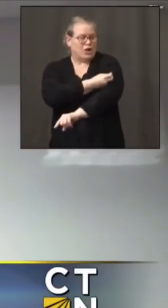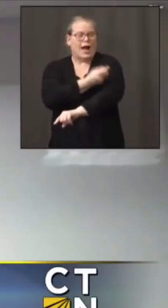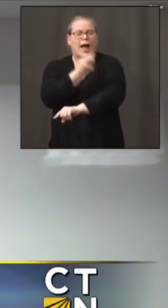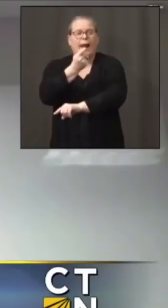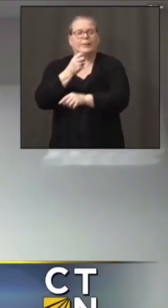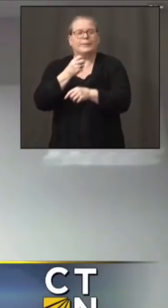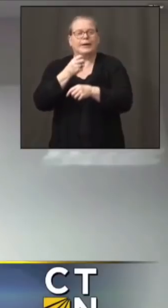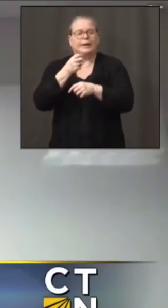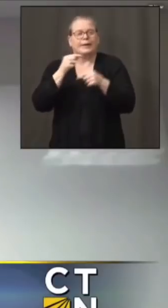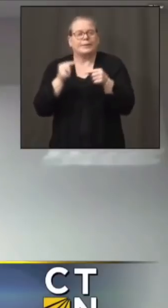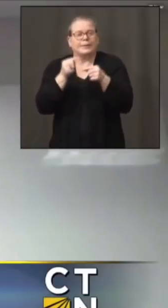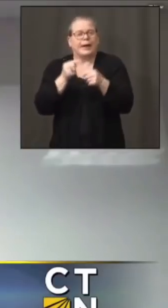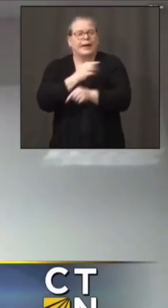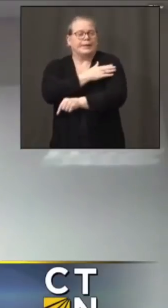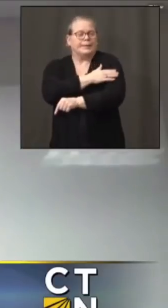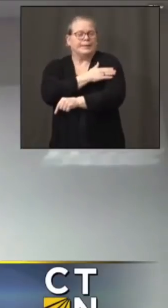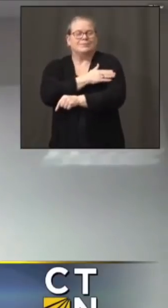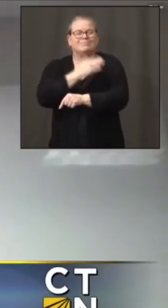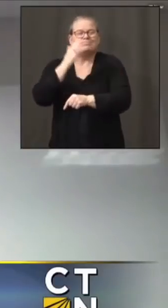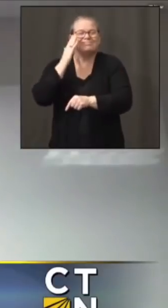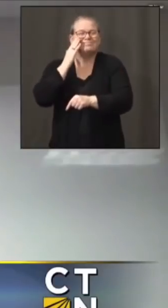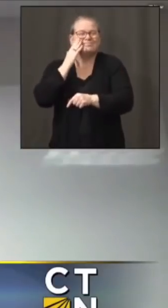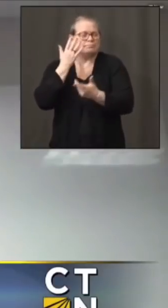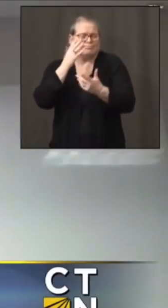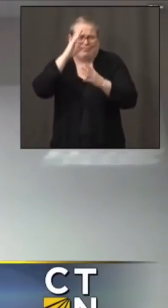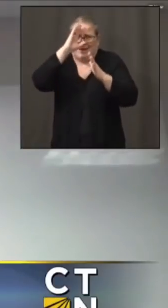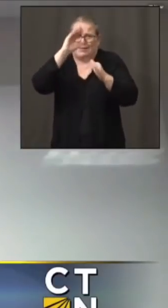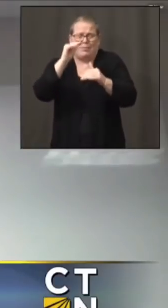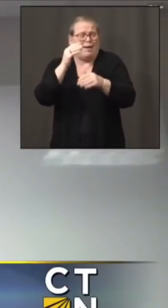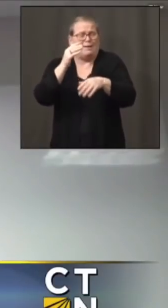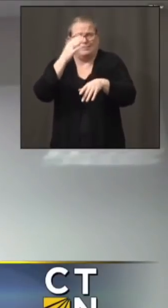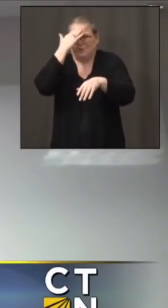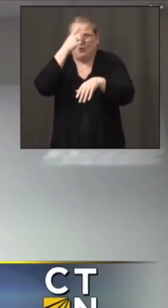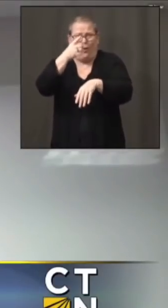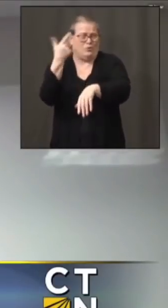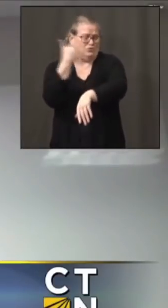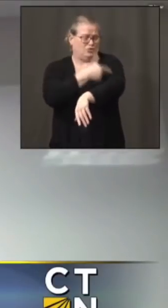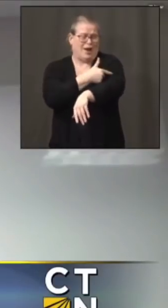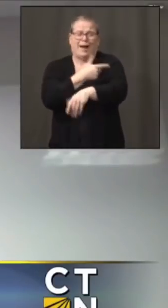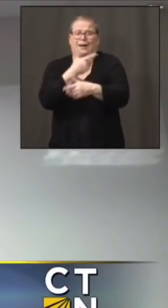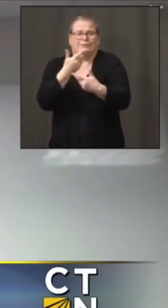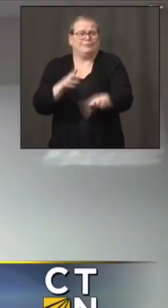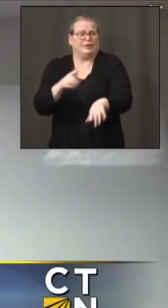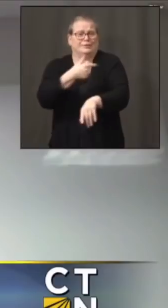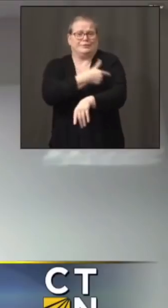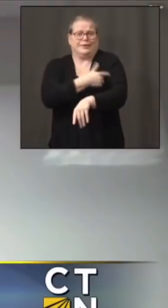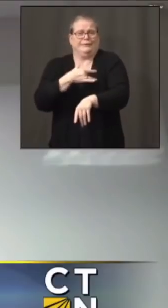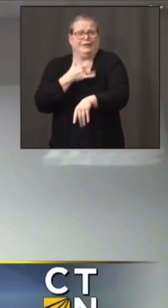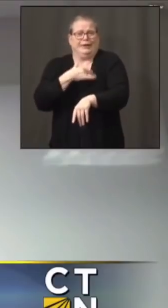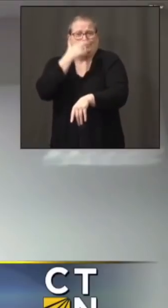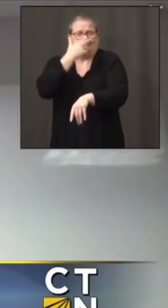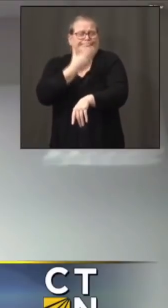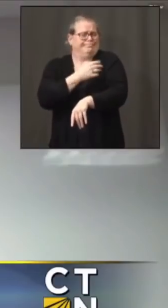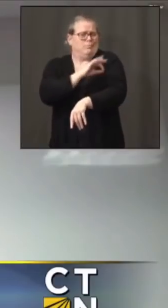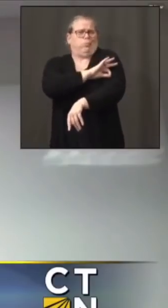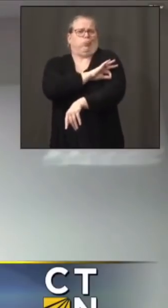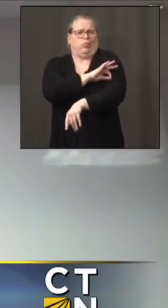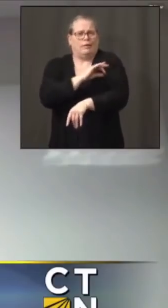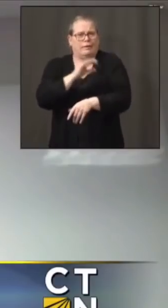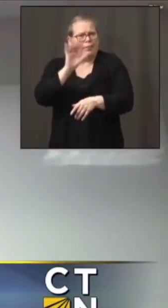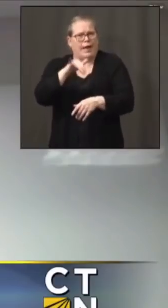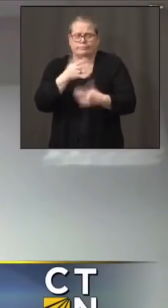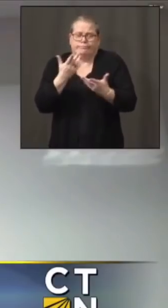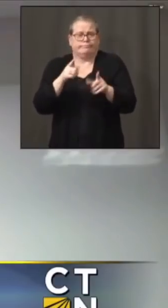injection, which is expected with every shot or any shot. So absolutely no side effect. I feel great,